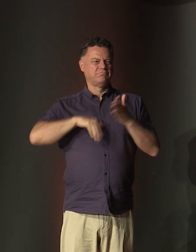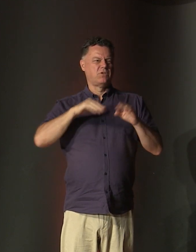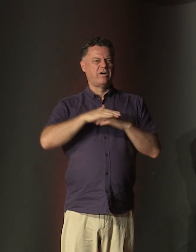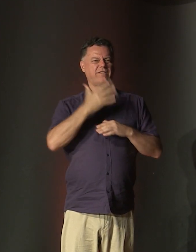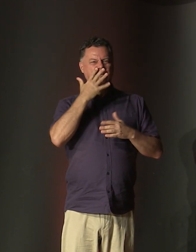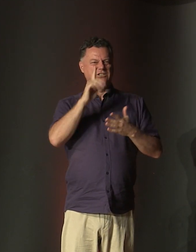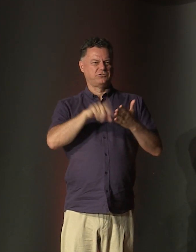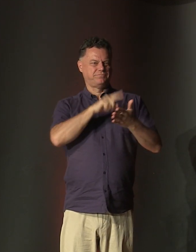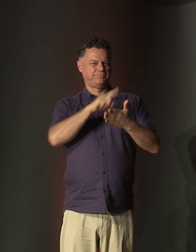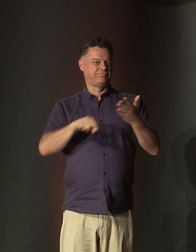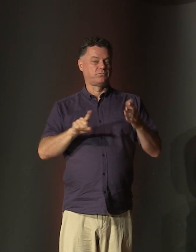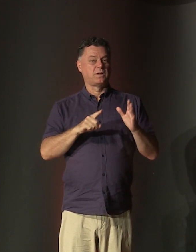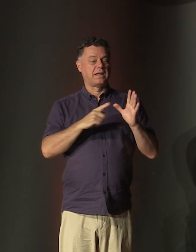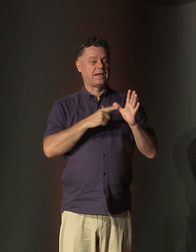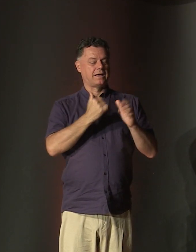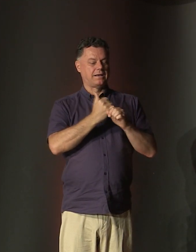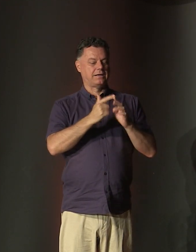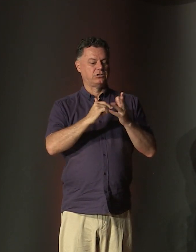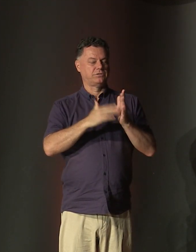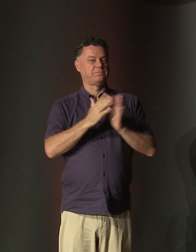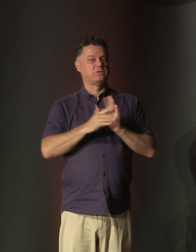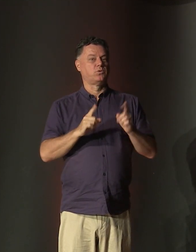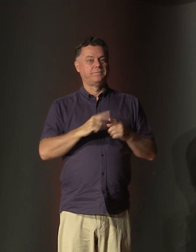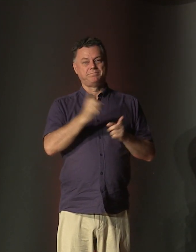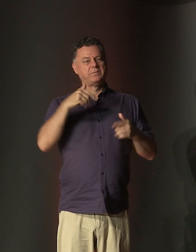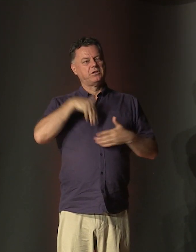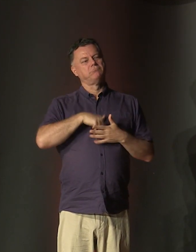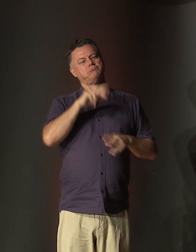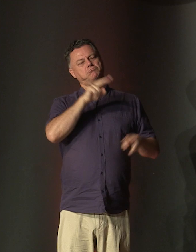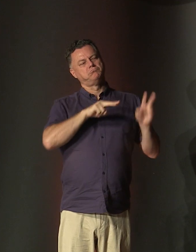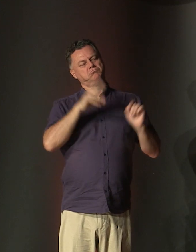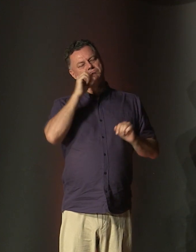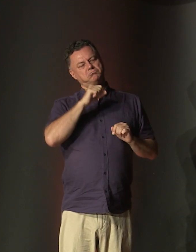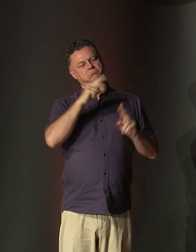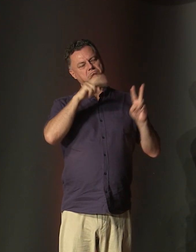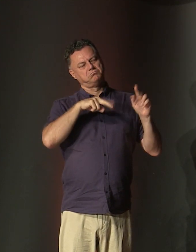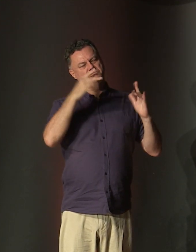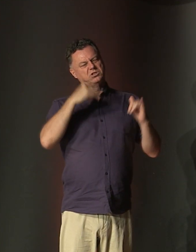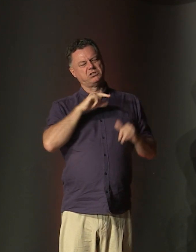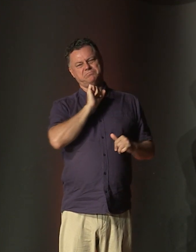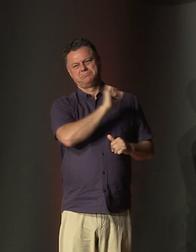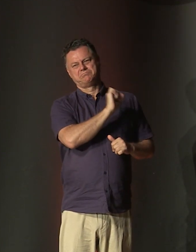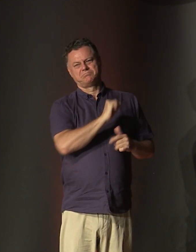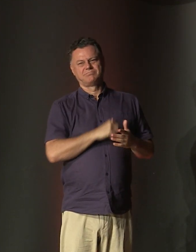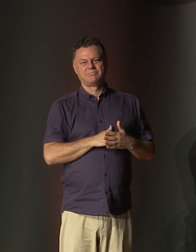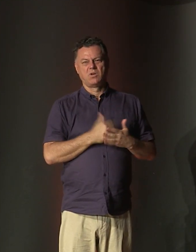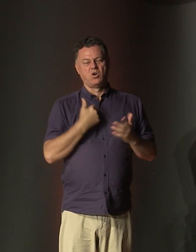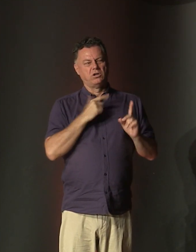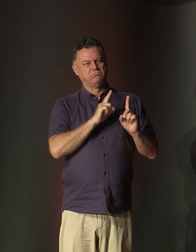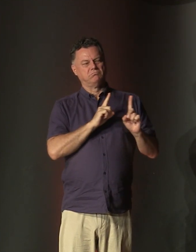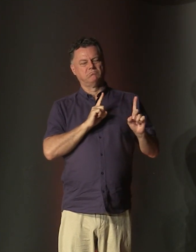Ageism is defined as assumptions, judgments, stereotypes,